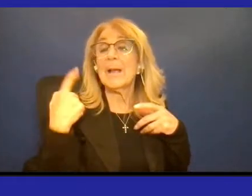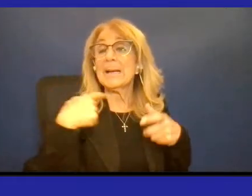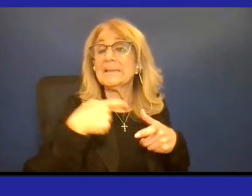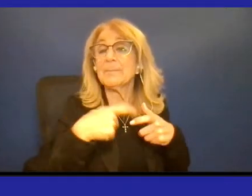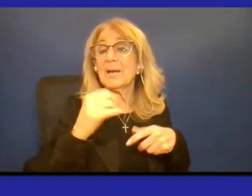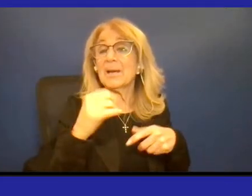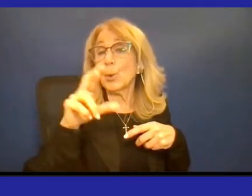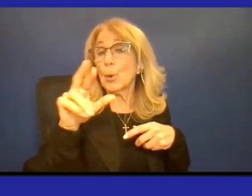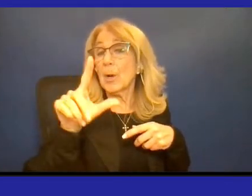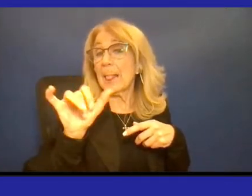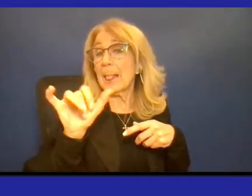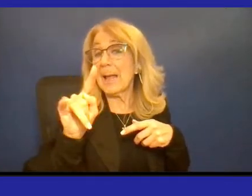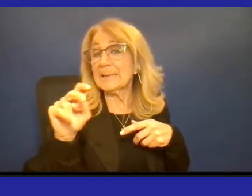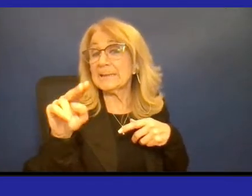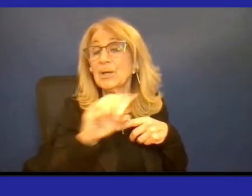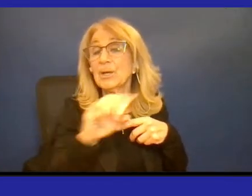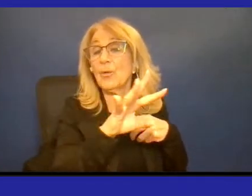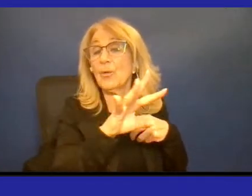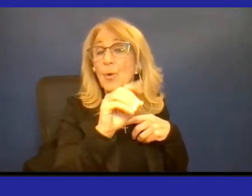40.7 to 2.9.